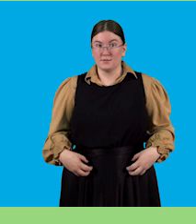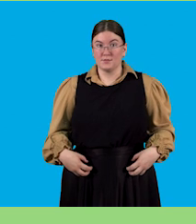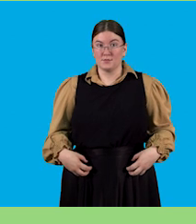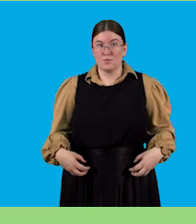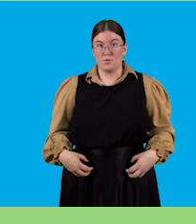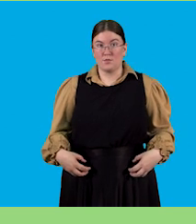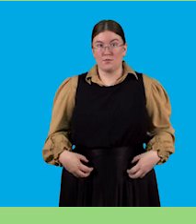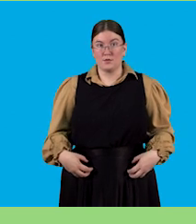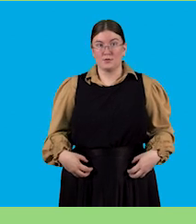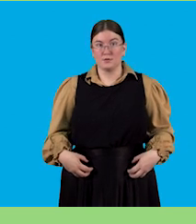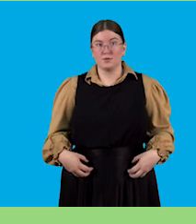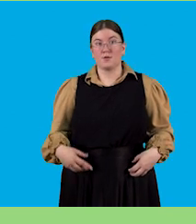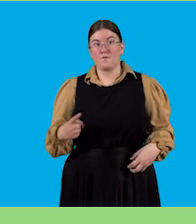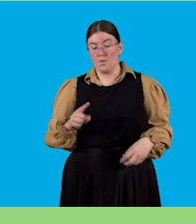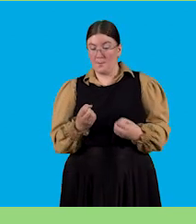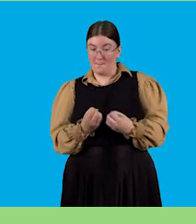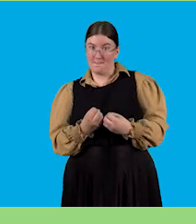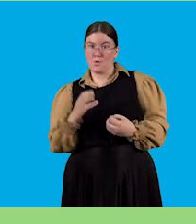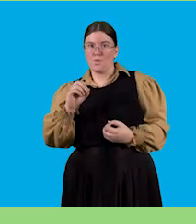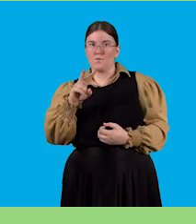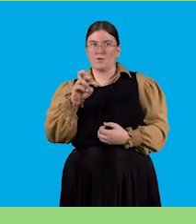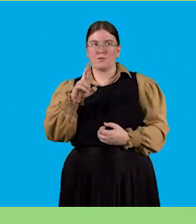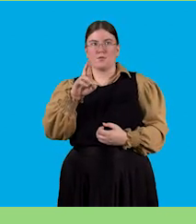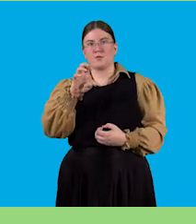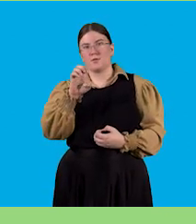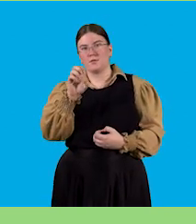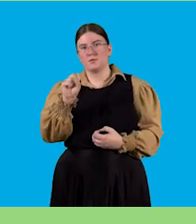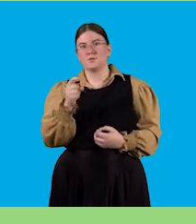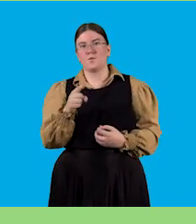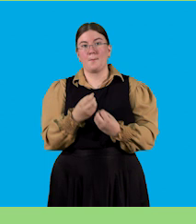ovary, okay, it's ovaries for plural form